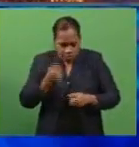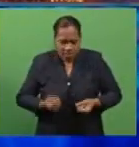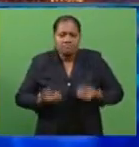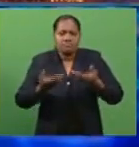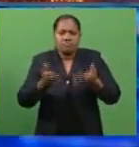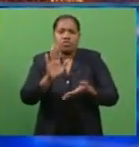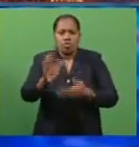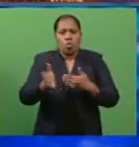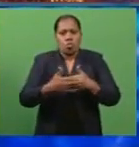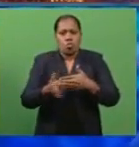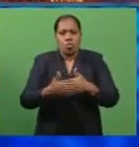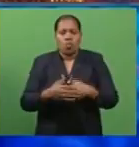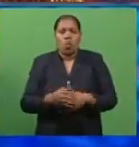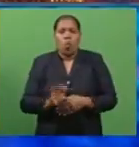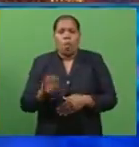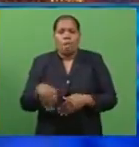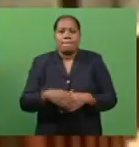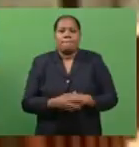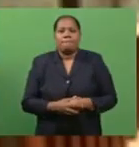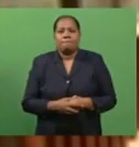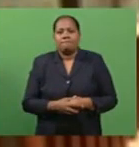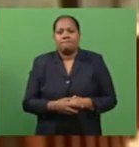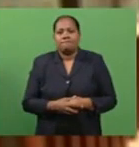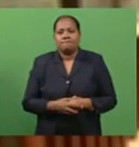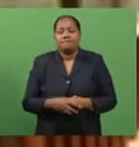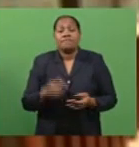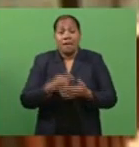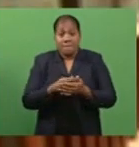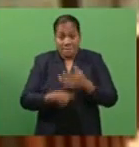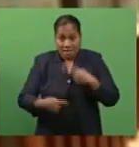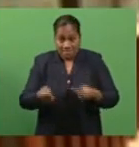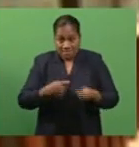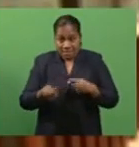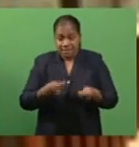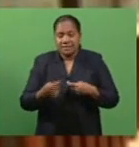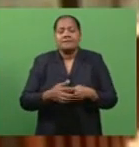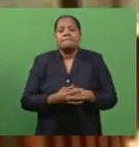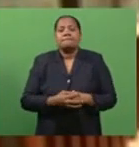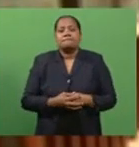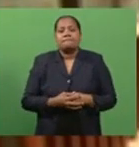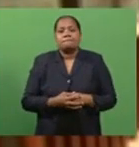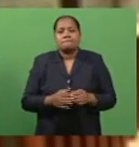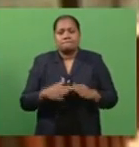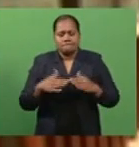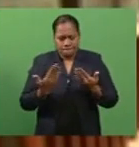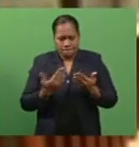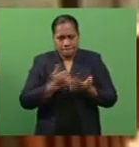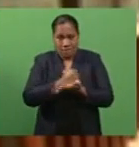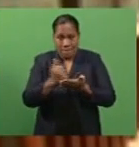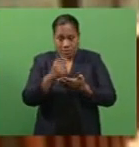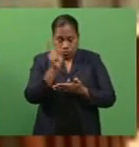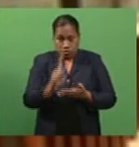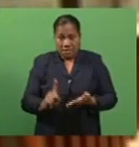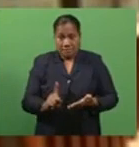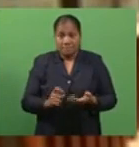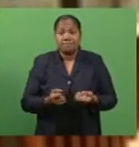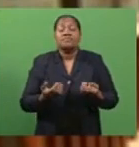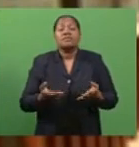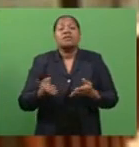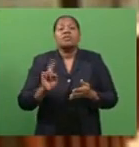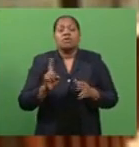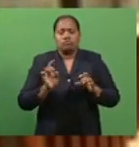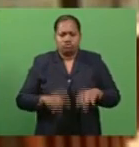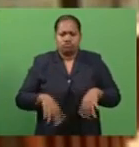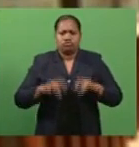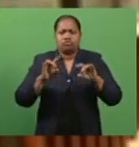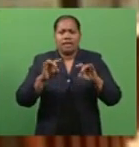you next with the latest from the money markets. Looking at the latest in Forex market, numbers released today showed Australian retail